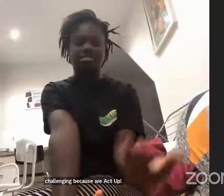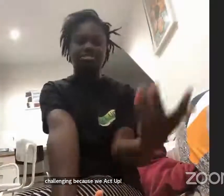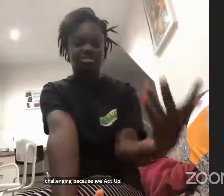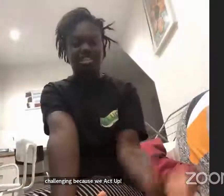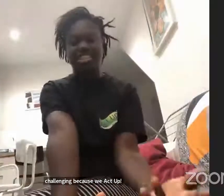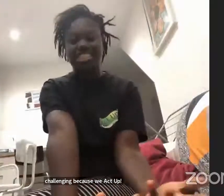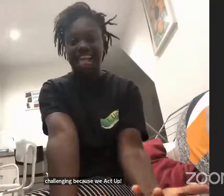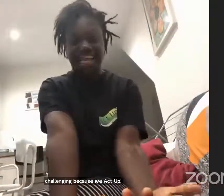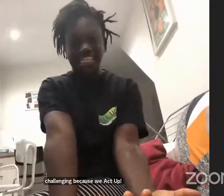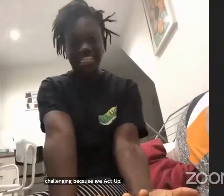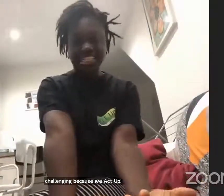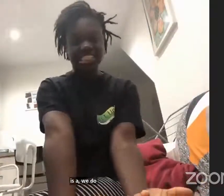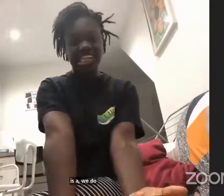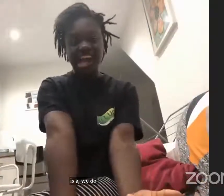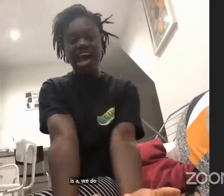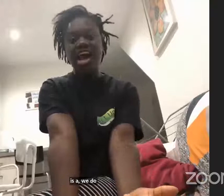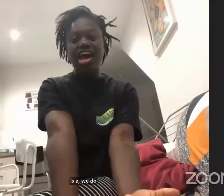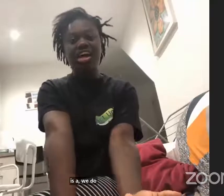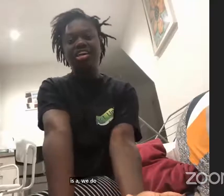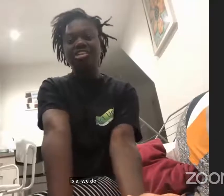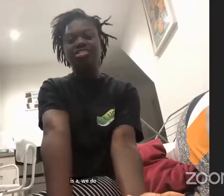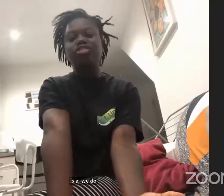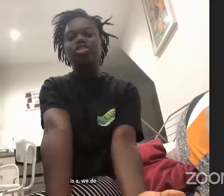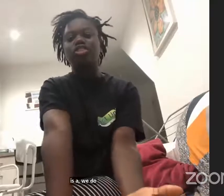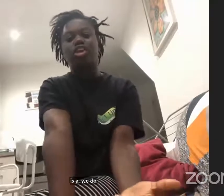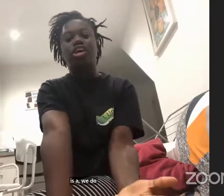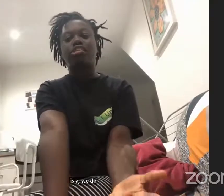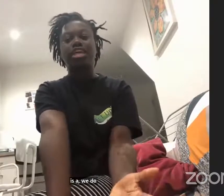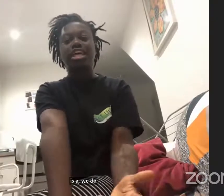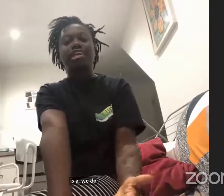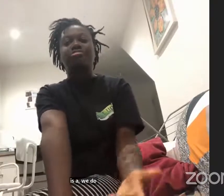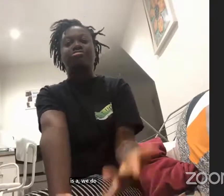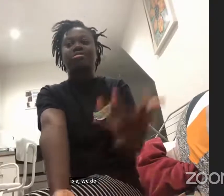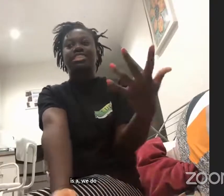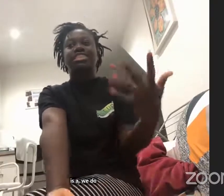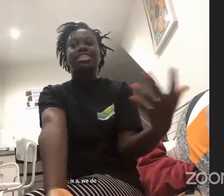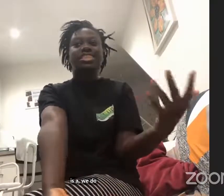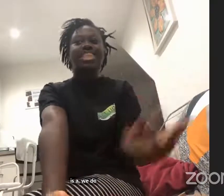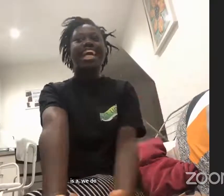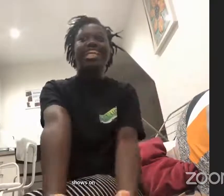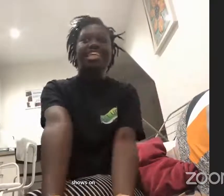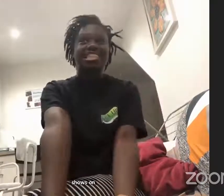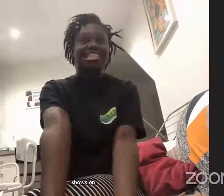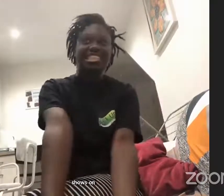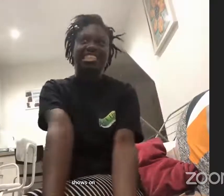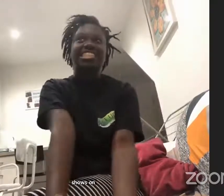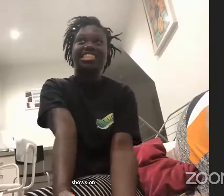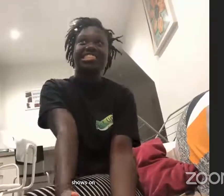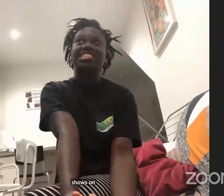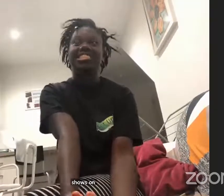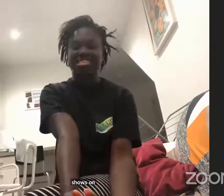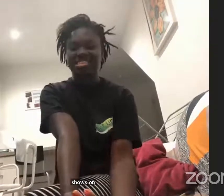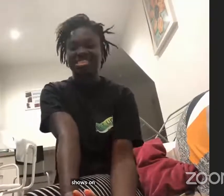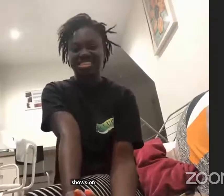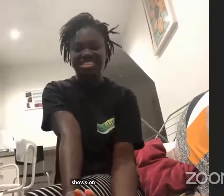show for days, so it was